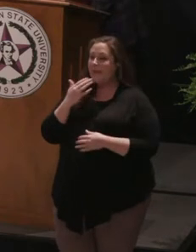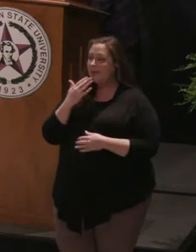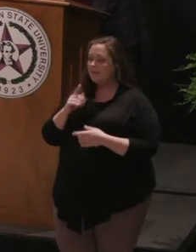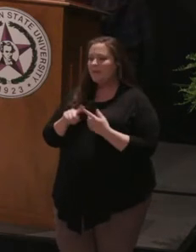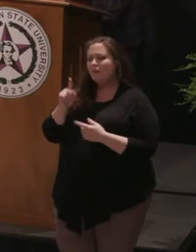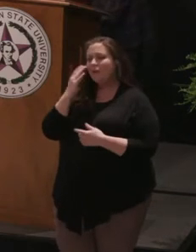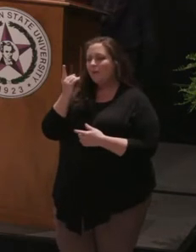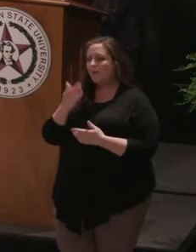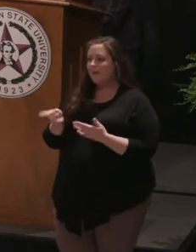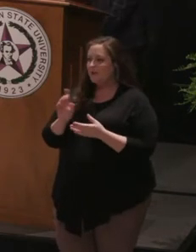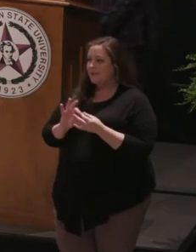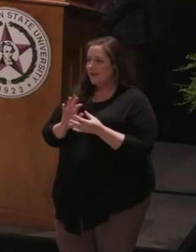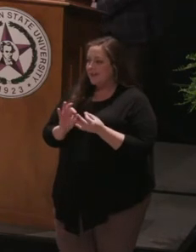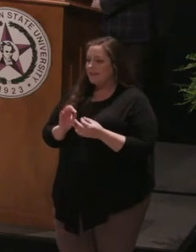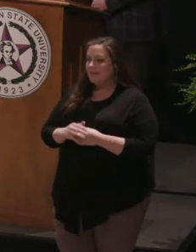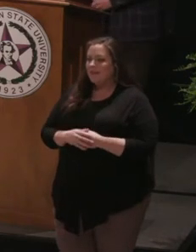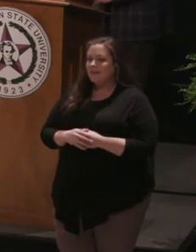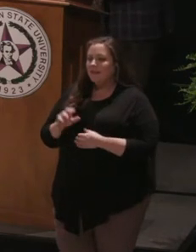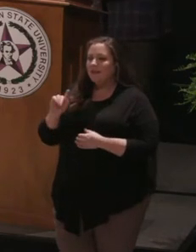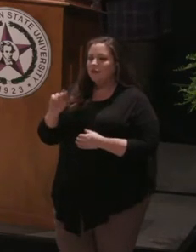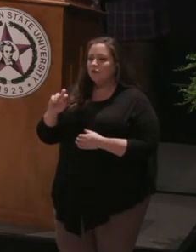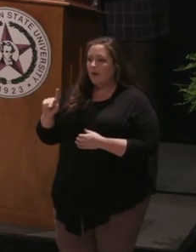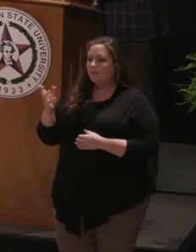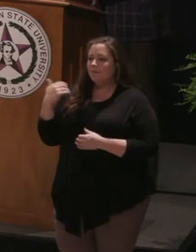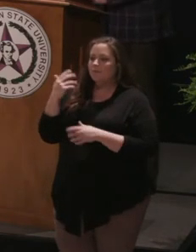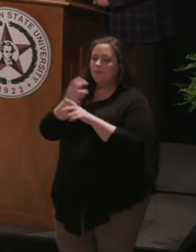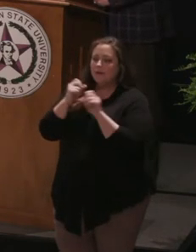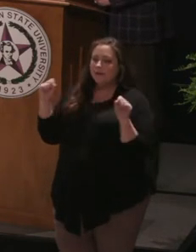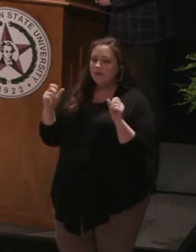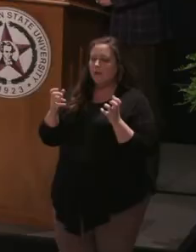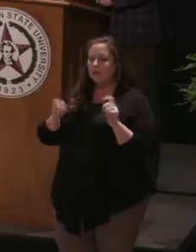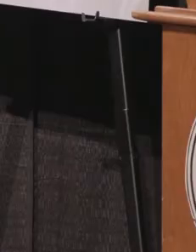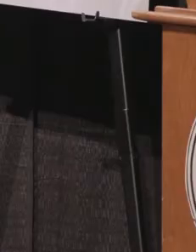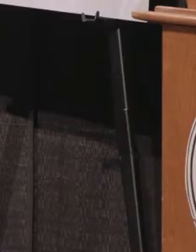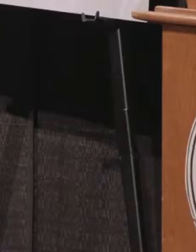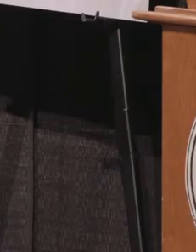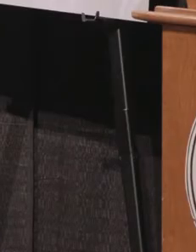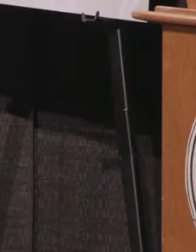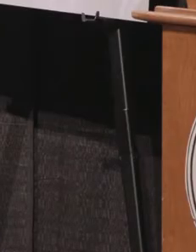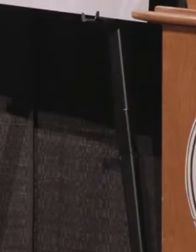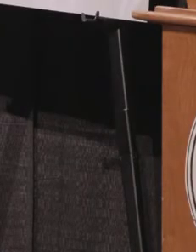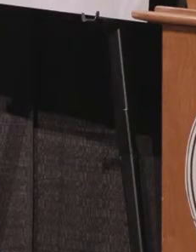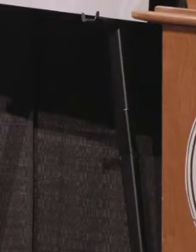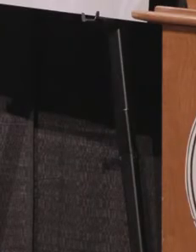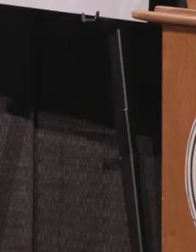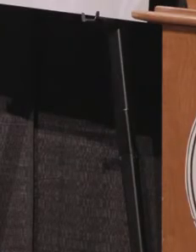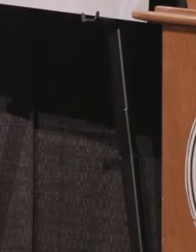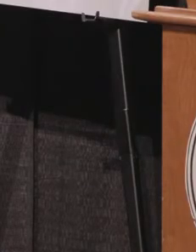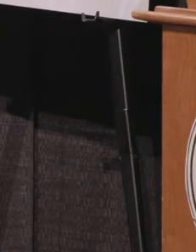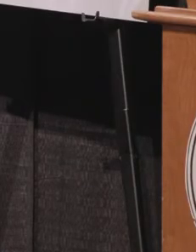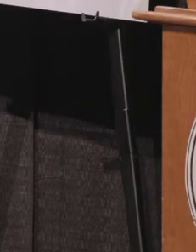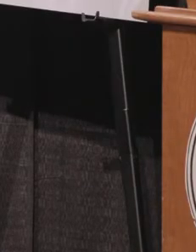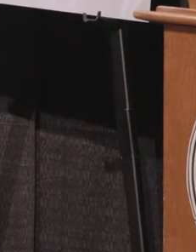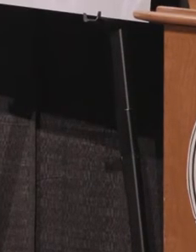one of the things you said is that Trump was president, wanted to get rid of it. Biden's president, wanted to get rid of it. So a lot of times people will think,